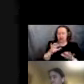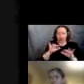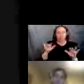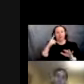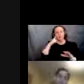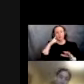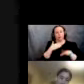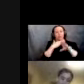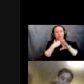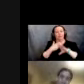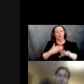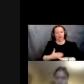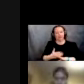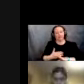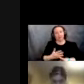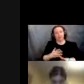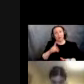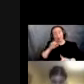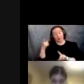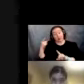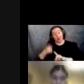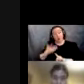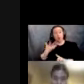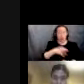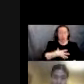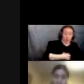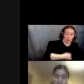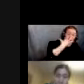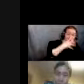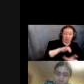preventing mostly white Asian marriages.